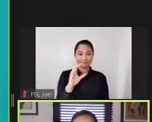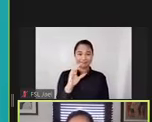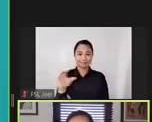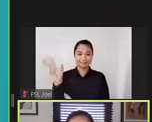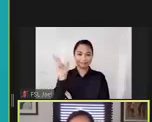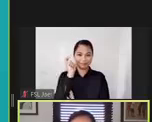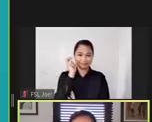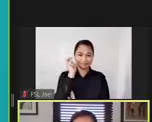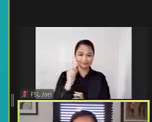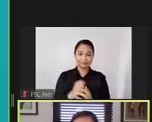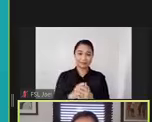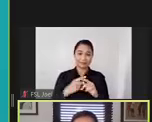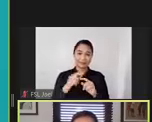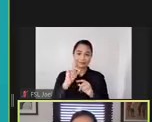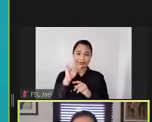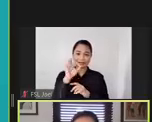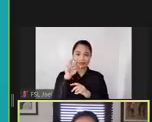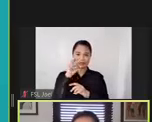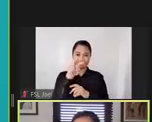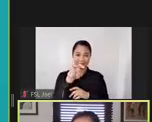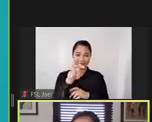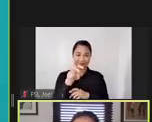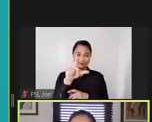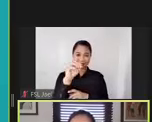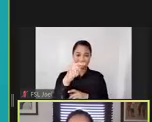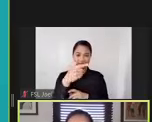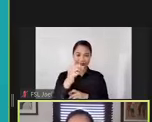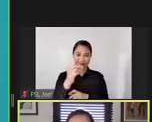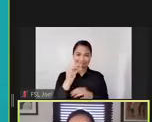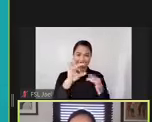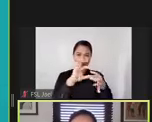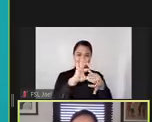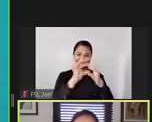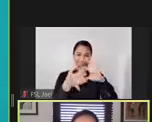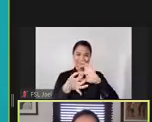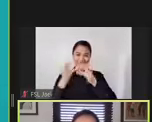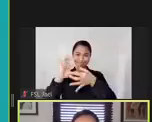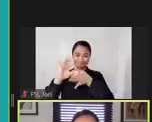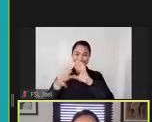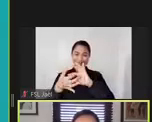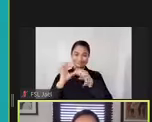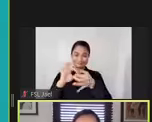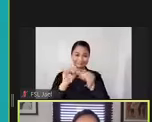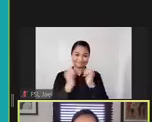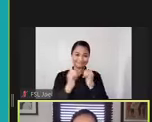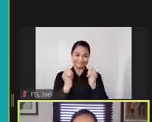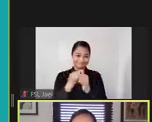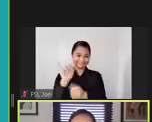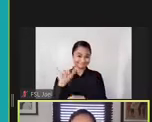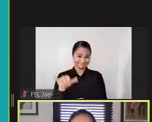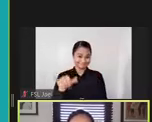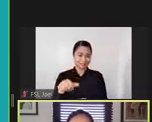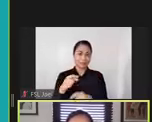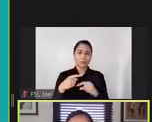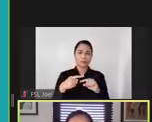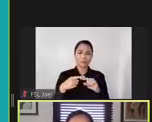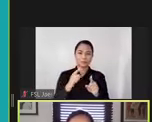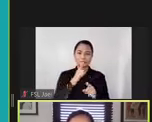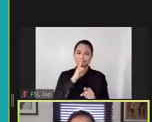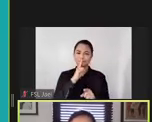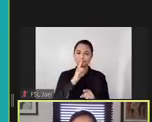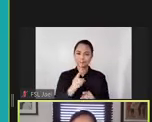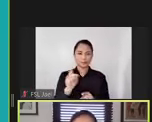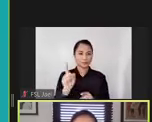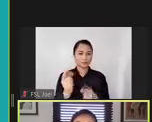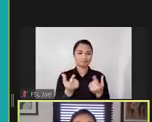Games, but what really are we trying to do? So we are trying to build a better world through sport. The